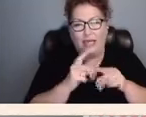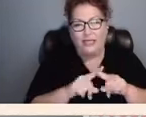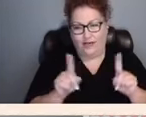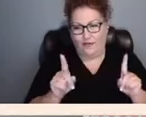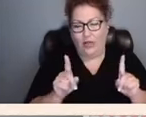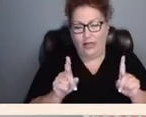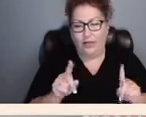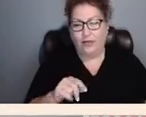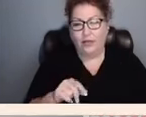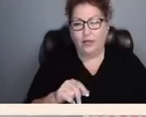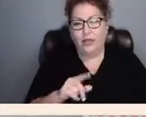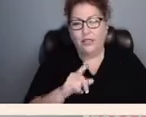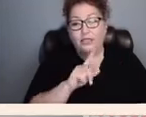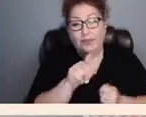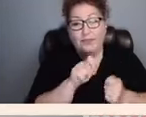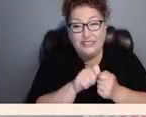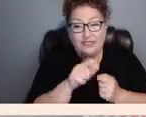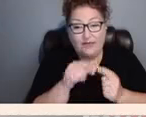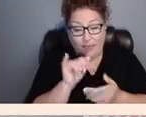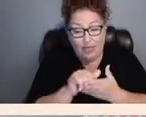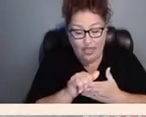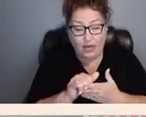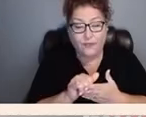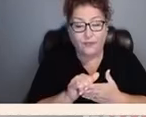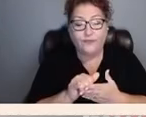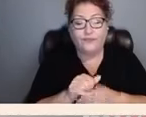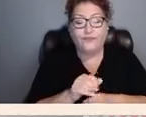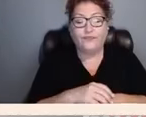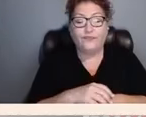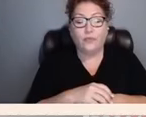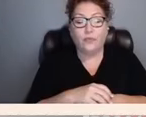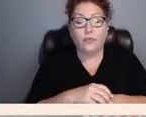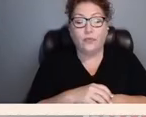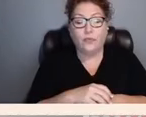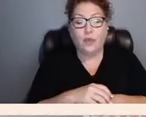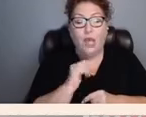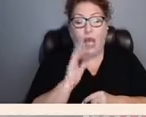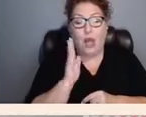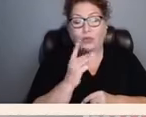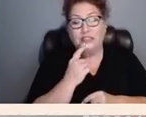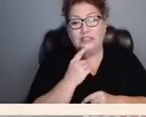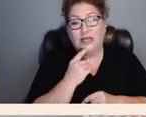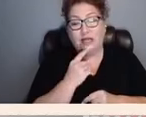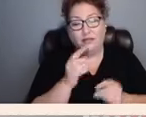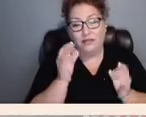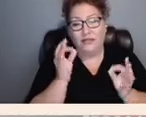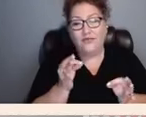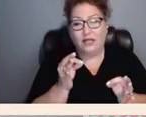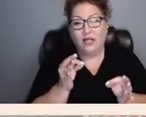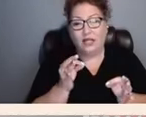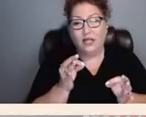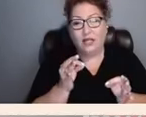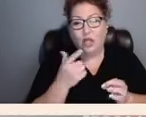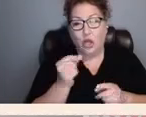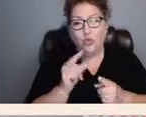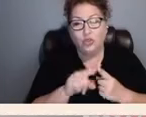be specific about that, you know, I would definitely go to